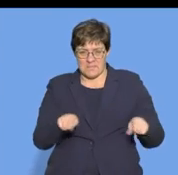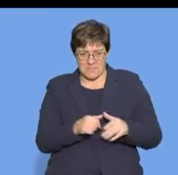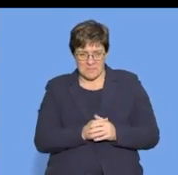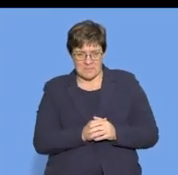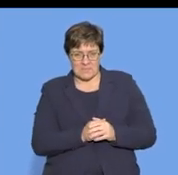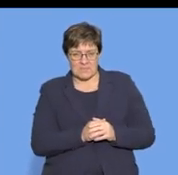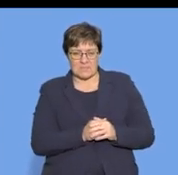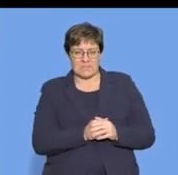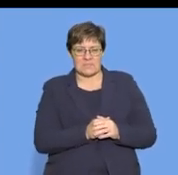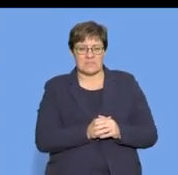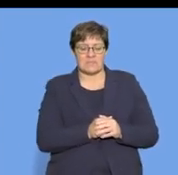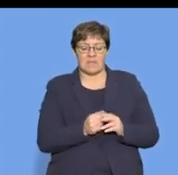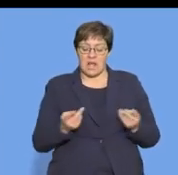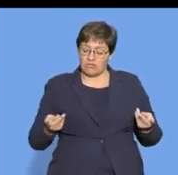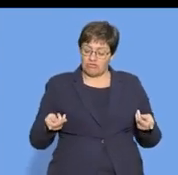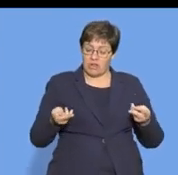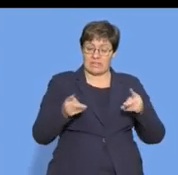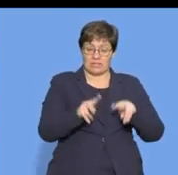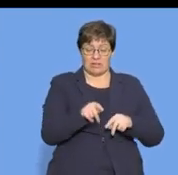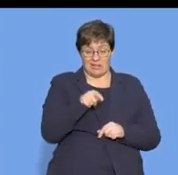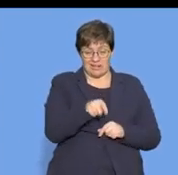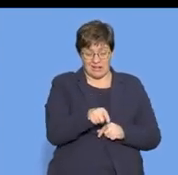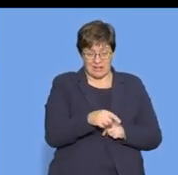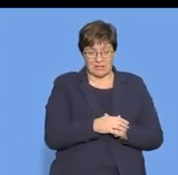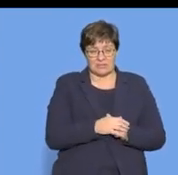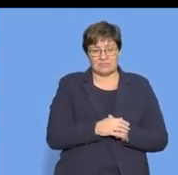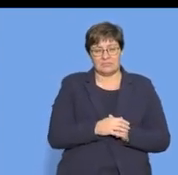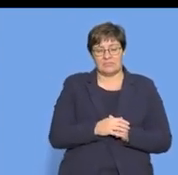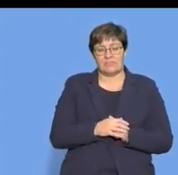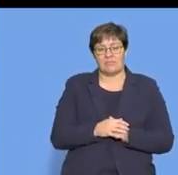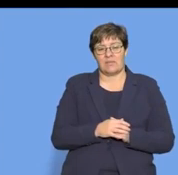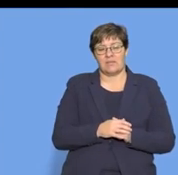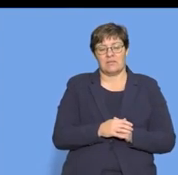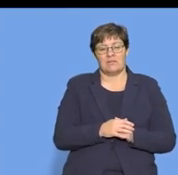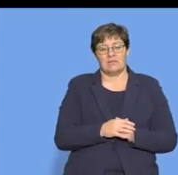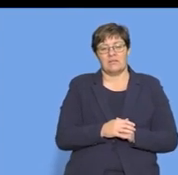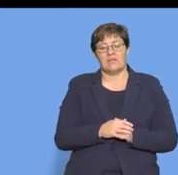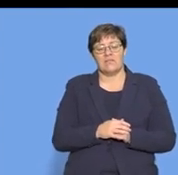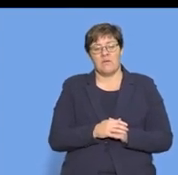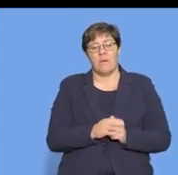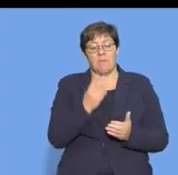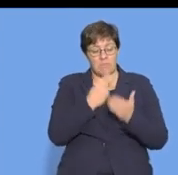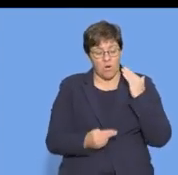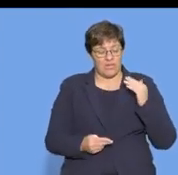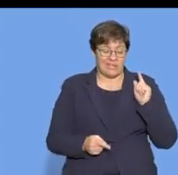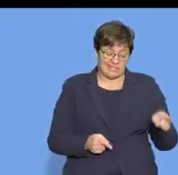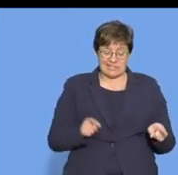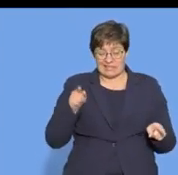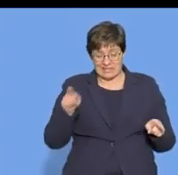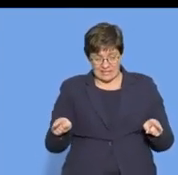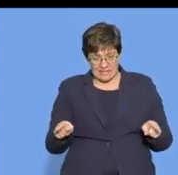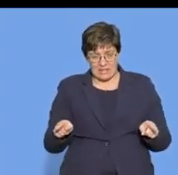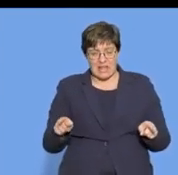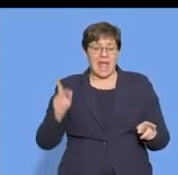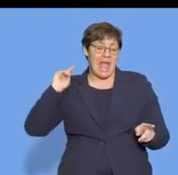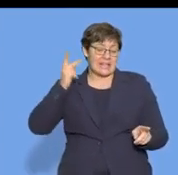to both. So your transitional species then, as I said, has characteristics that are common to both